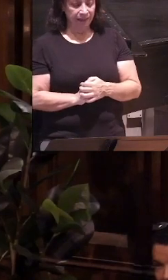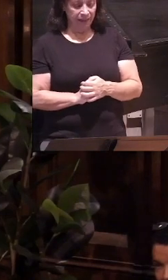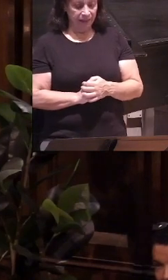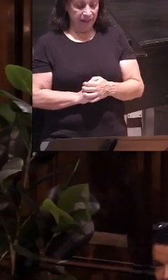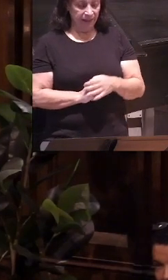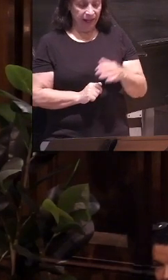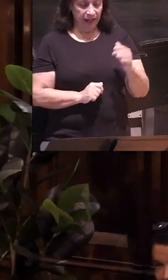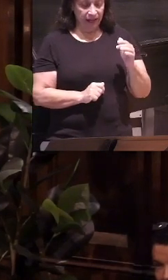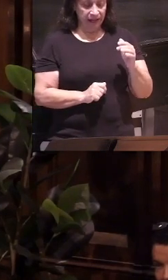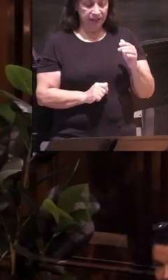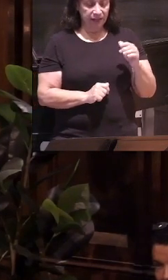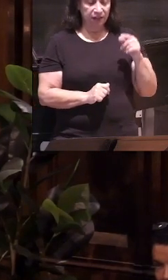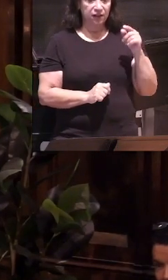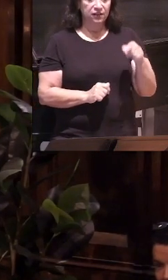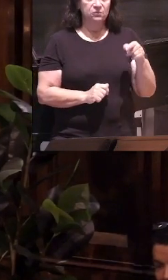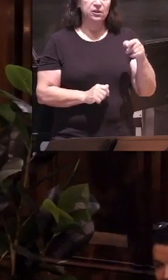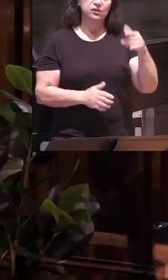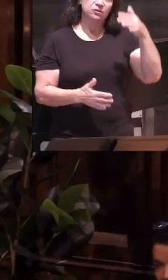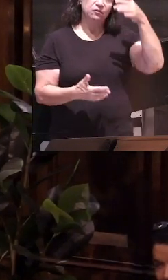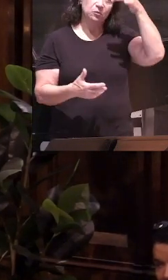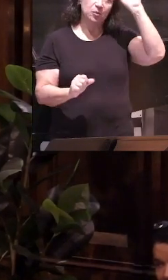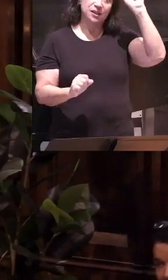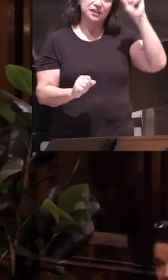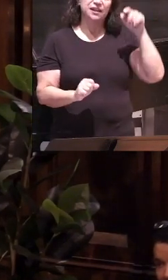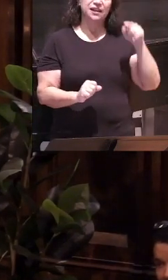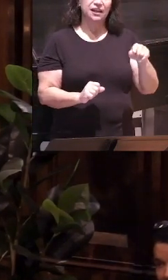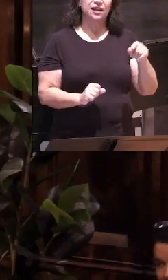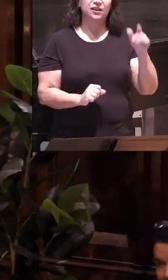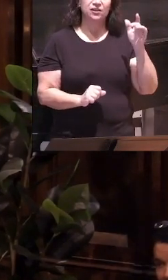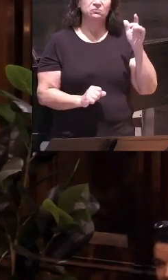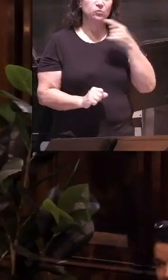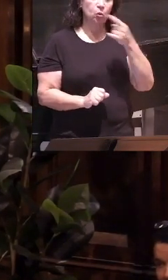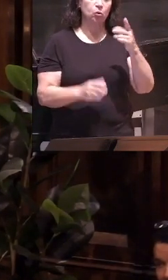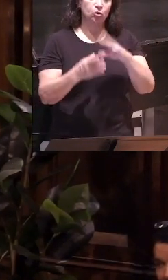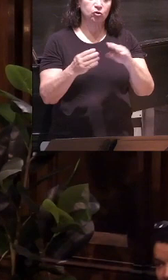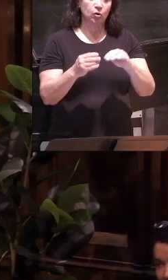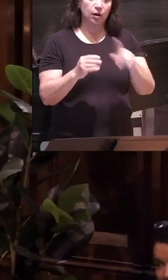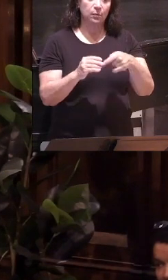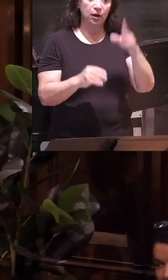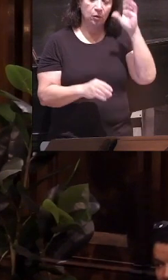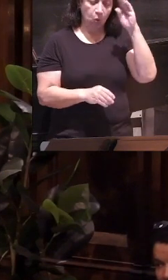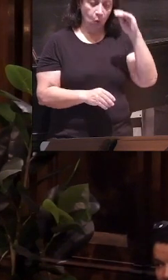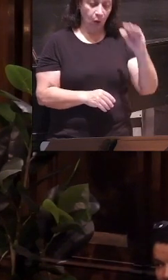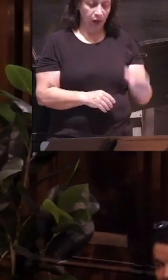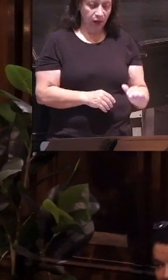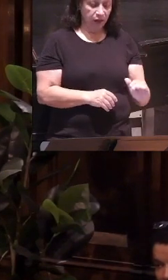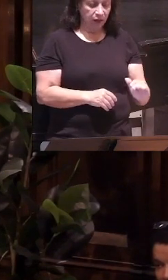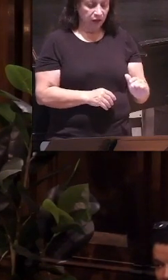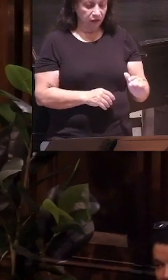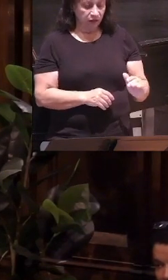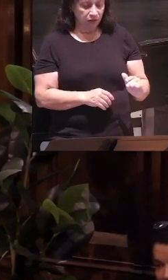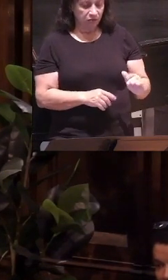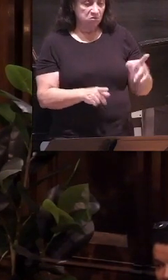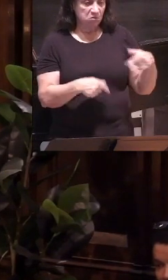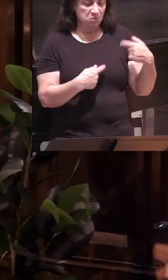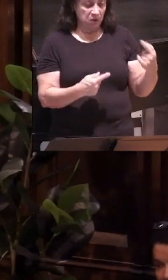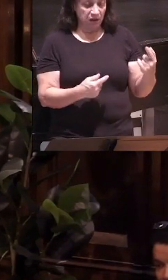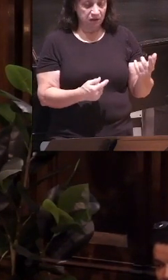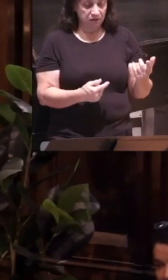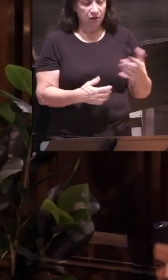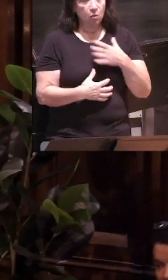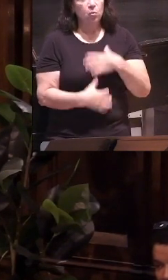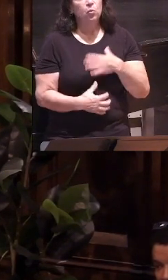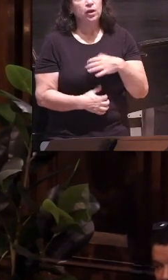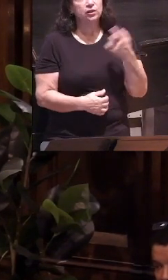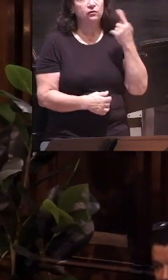president who told a story about a little boy who had been, you know, for Christmas